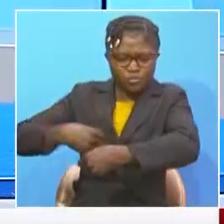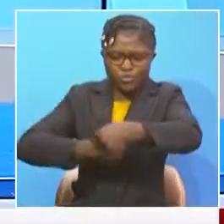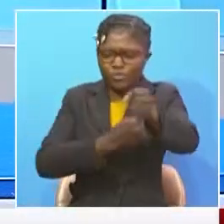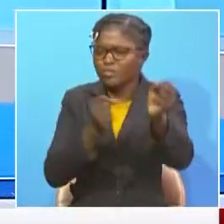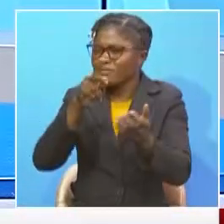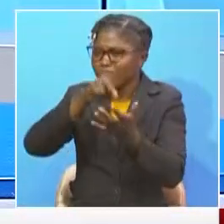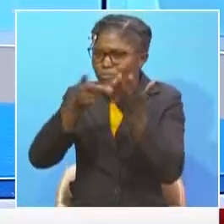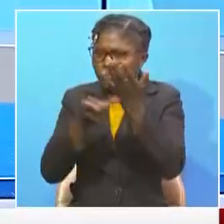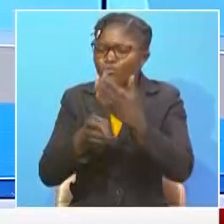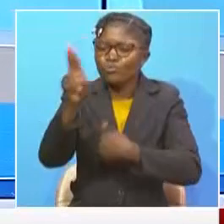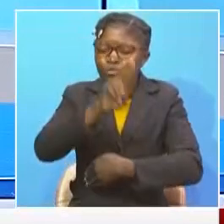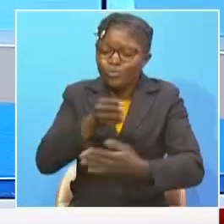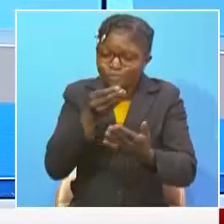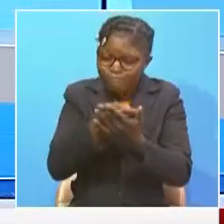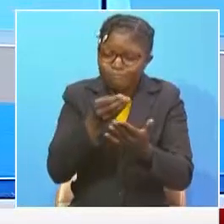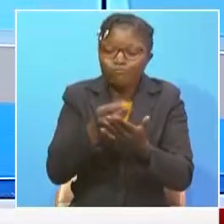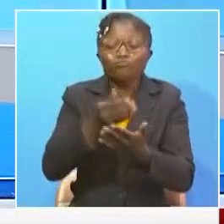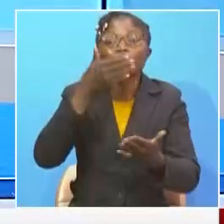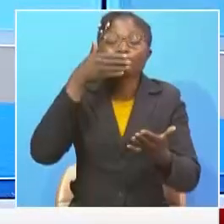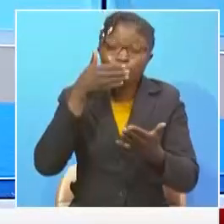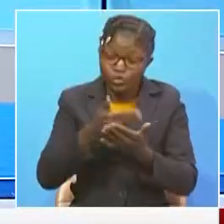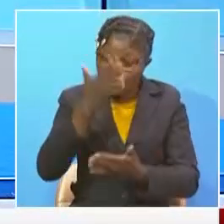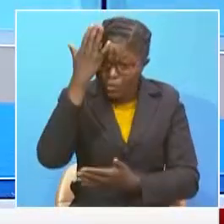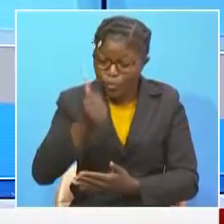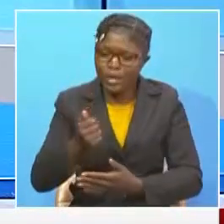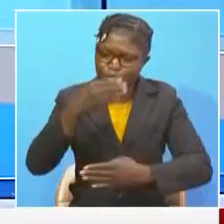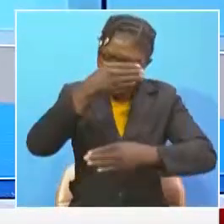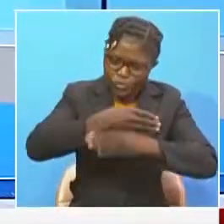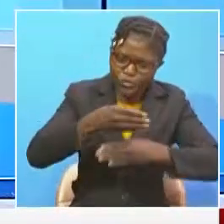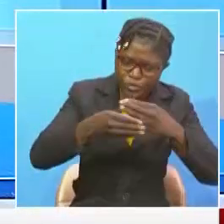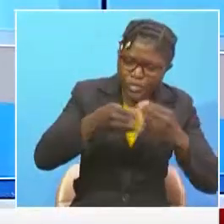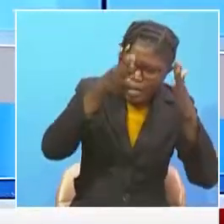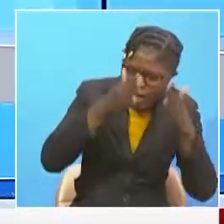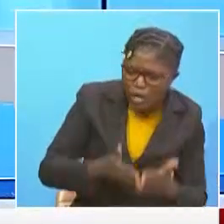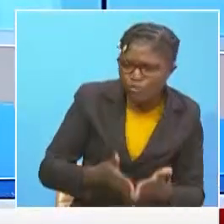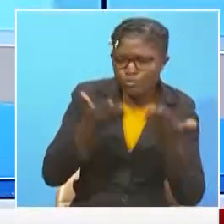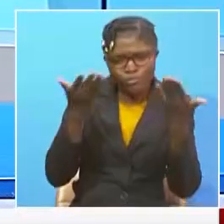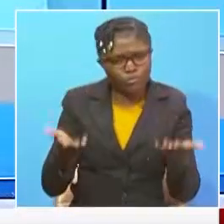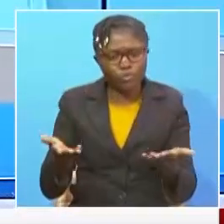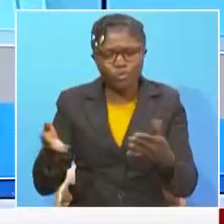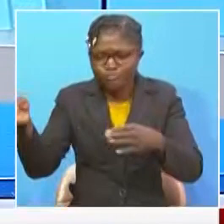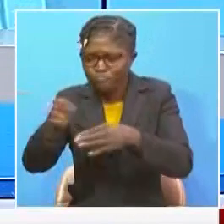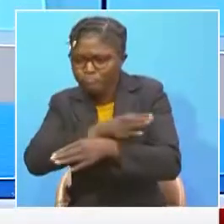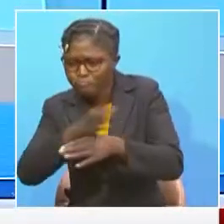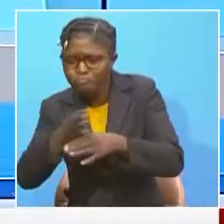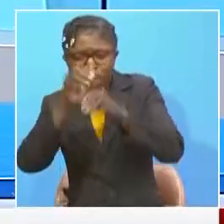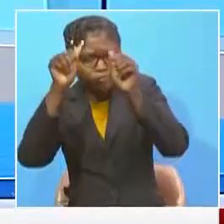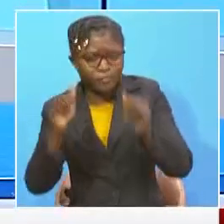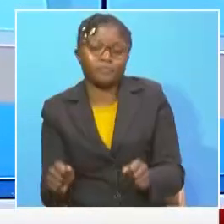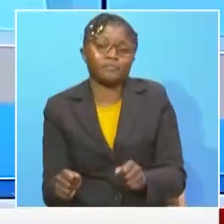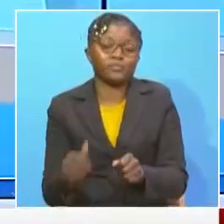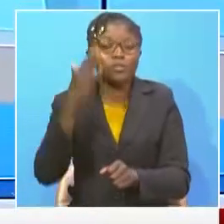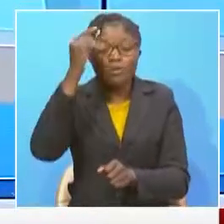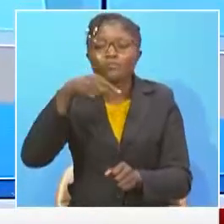programs to use the funds prudently by providing houses or starting businesses. Mr. Shimwambwa says this in order